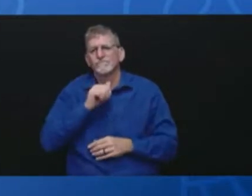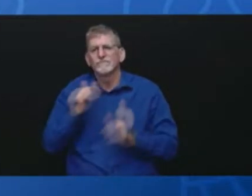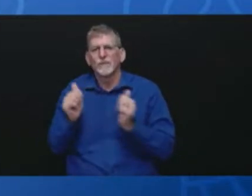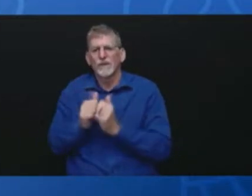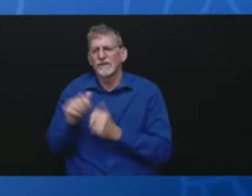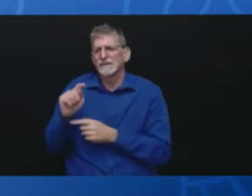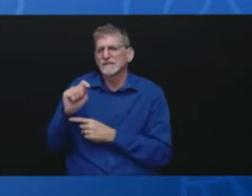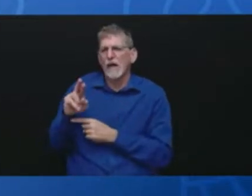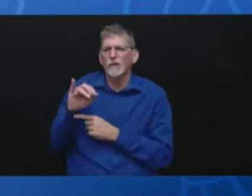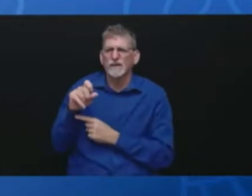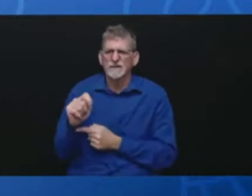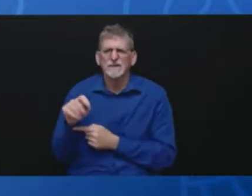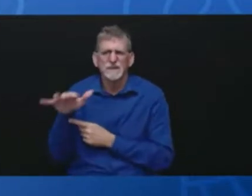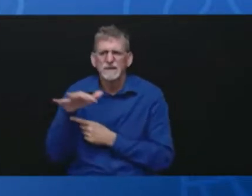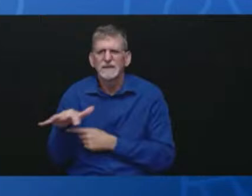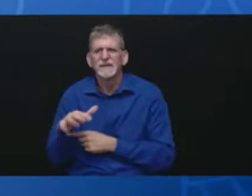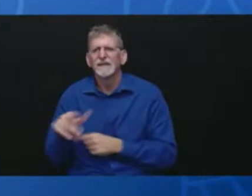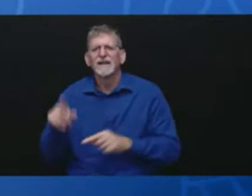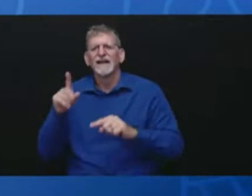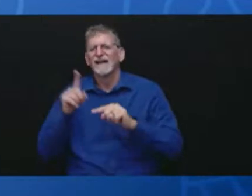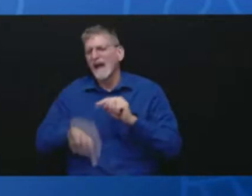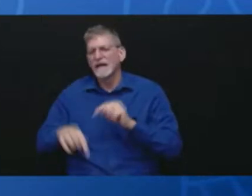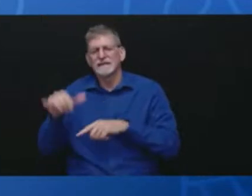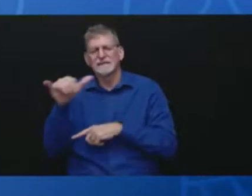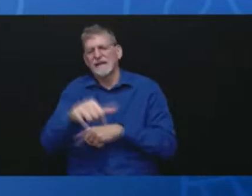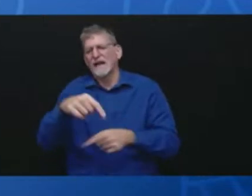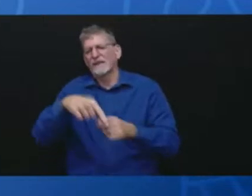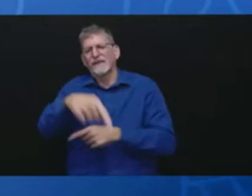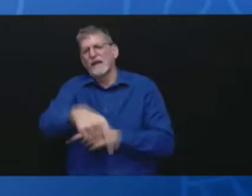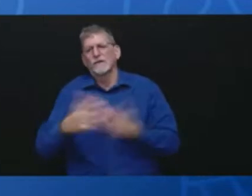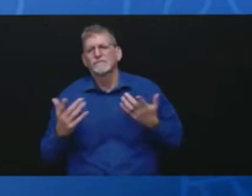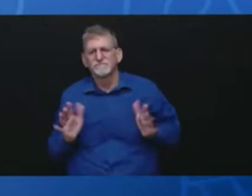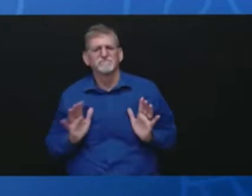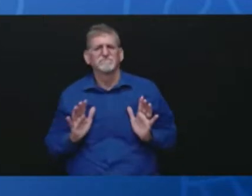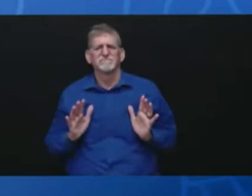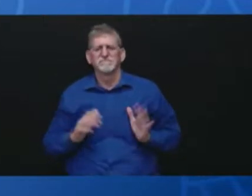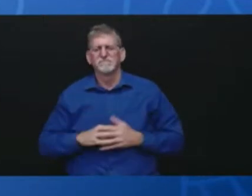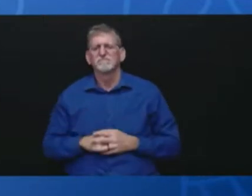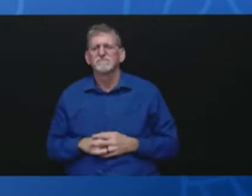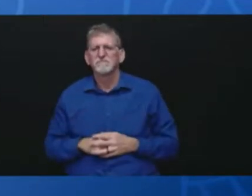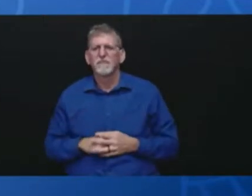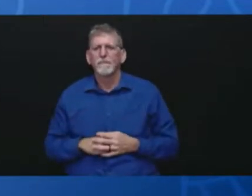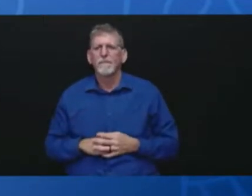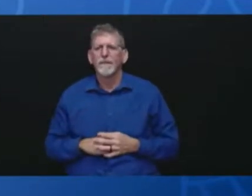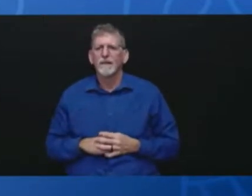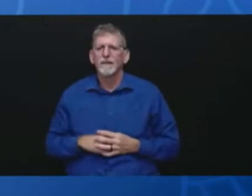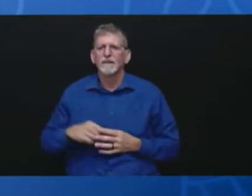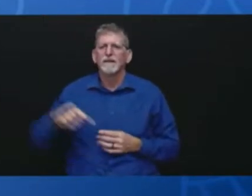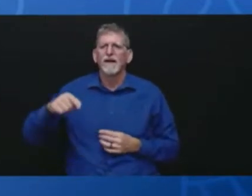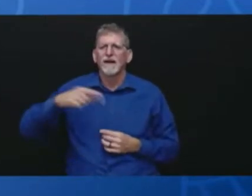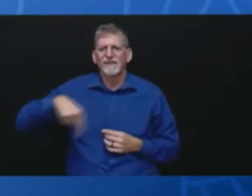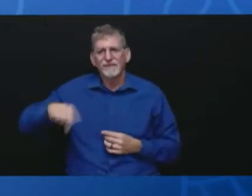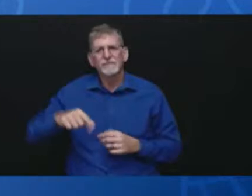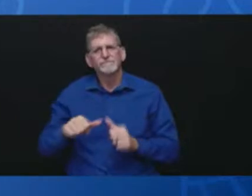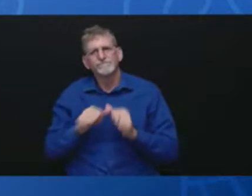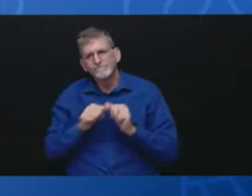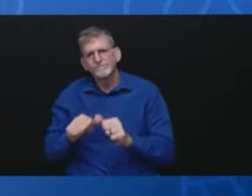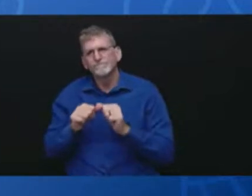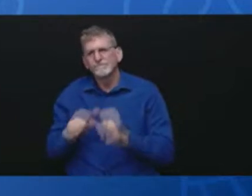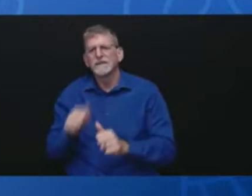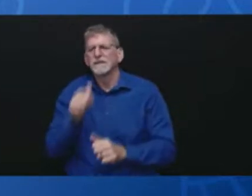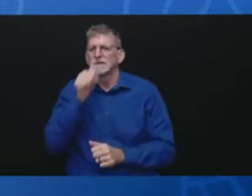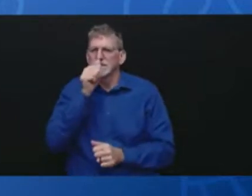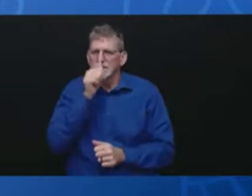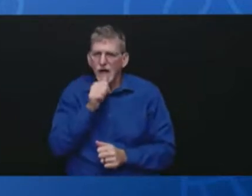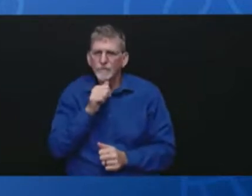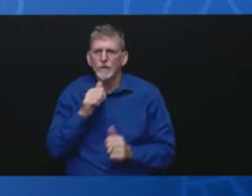that region because of what they do. They then continue the suffering. And it's the simplest thing in the